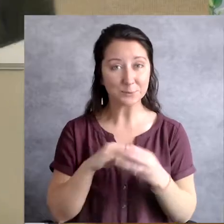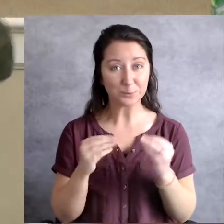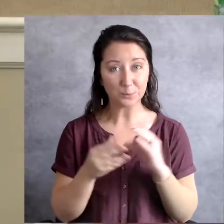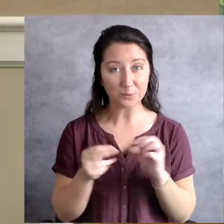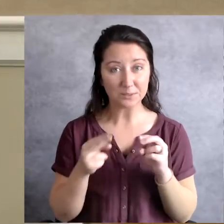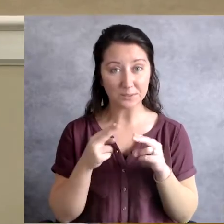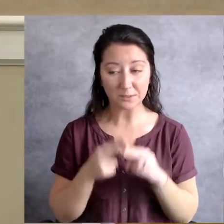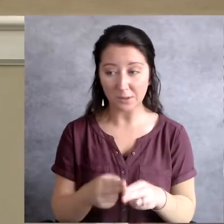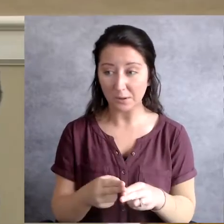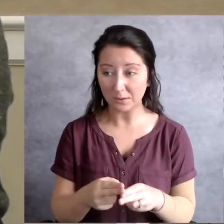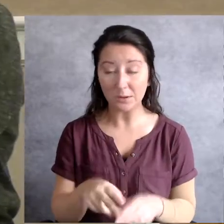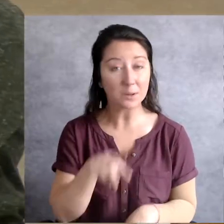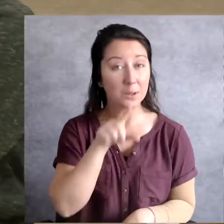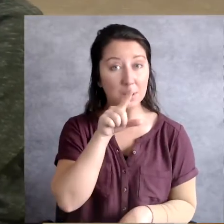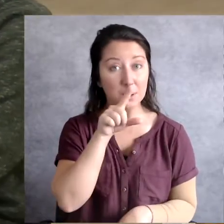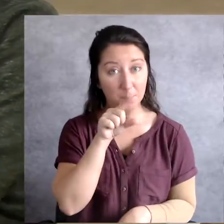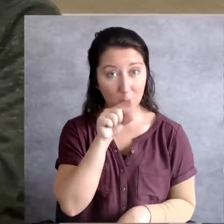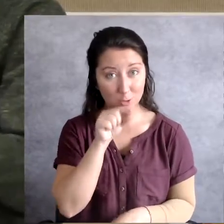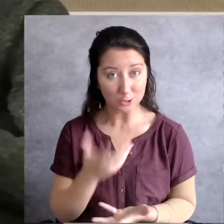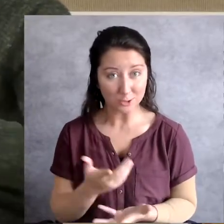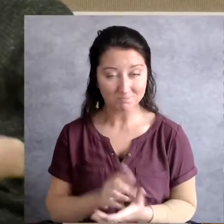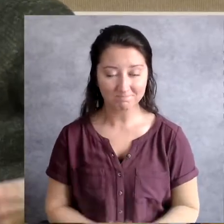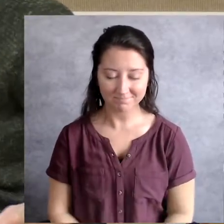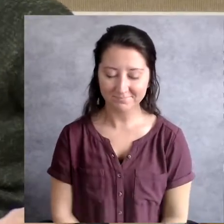This one is called Birds.